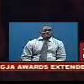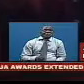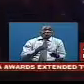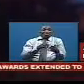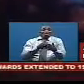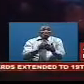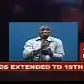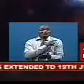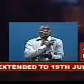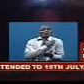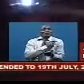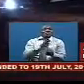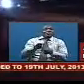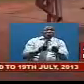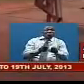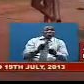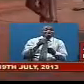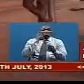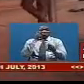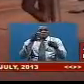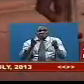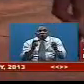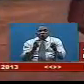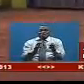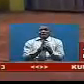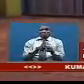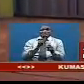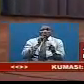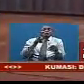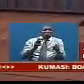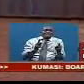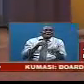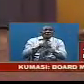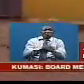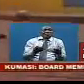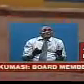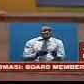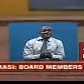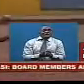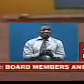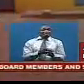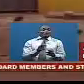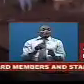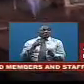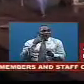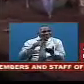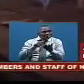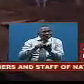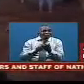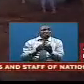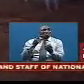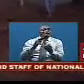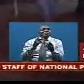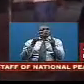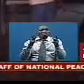So, how is the police handling the issue of prostitution, a regular illegal feature at night? We turned our lenses in